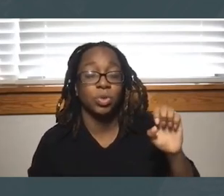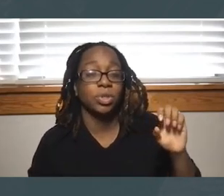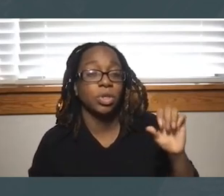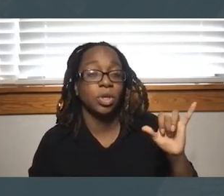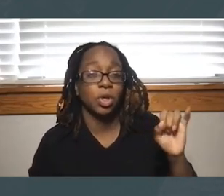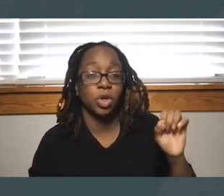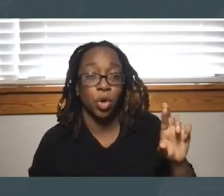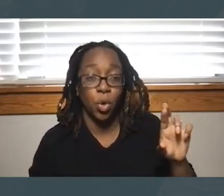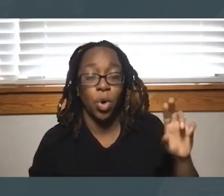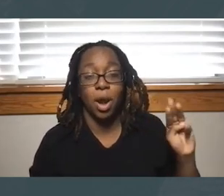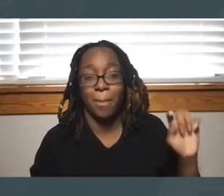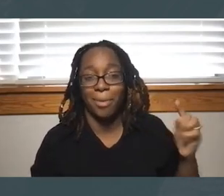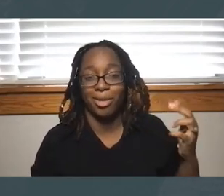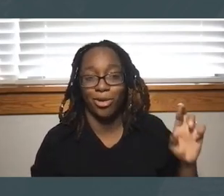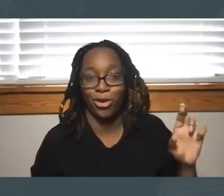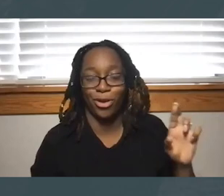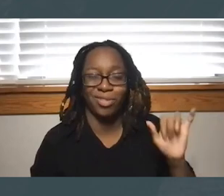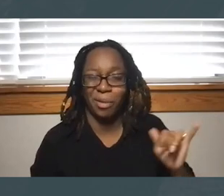Yes.